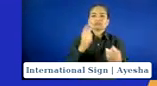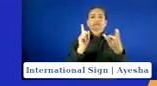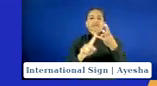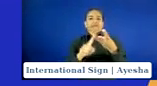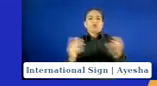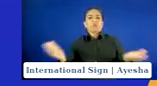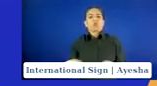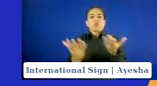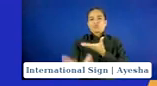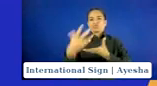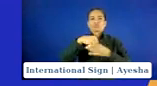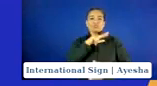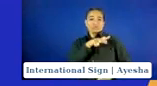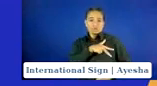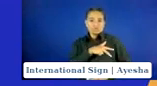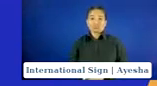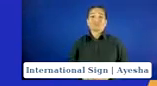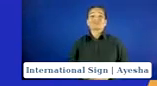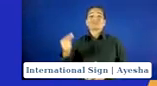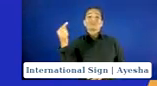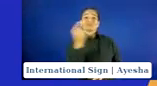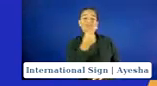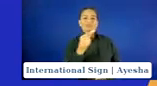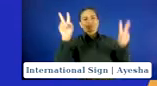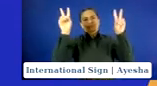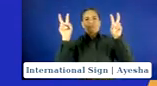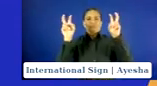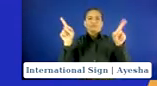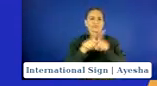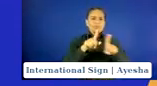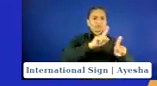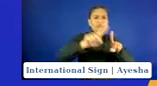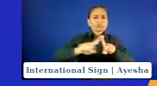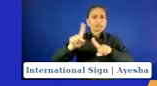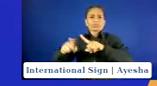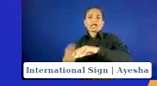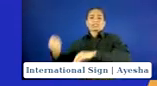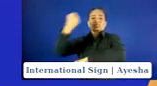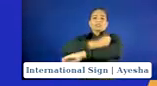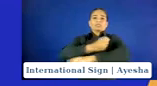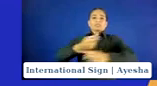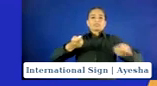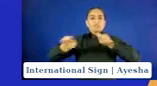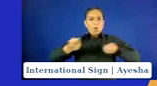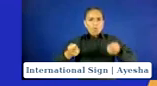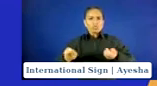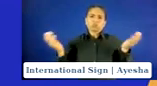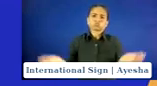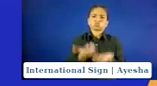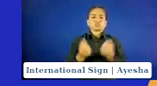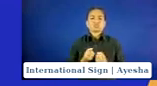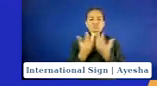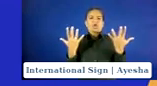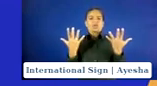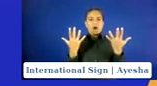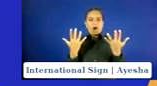ongoing efforts done by different stakeholders to promote enhancing the gender responsiveness and disability inclusion